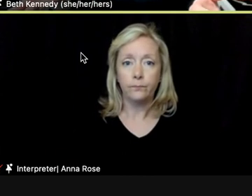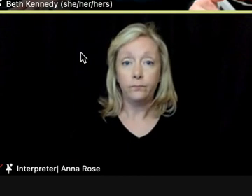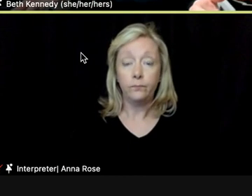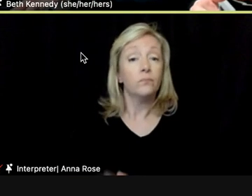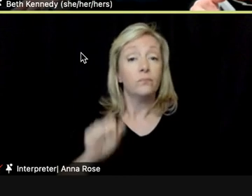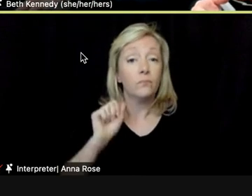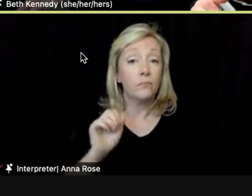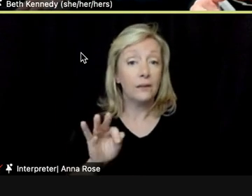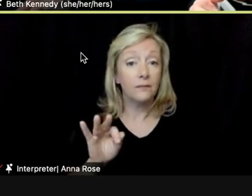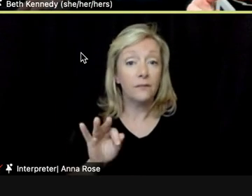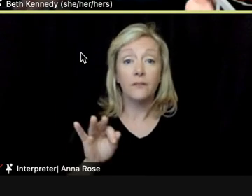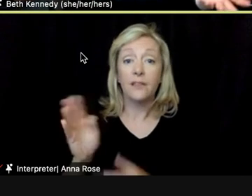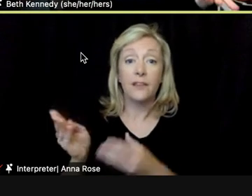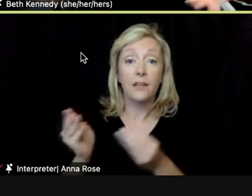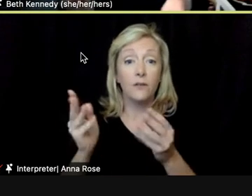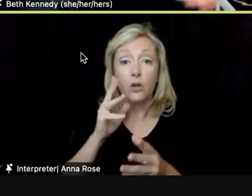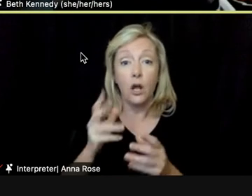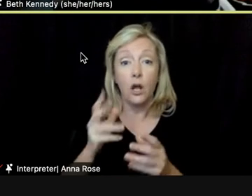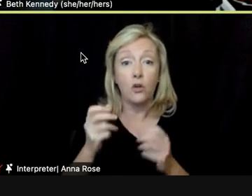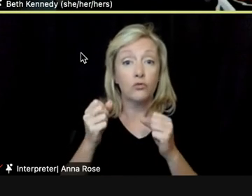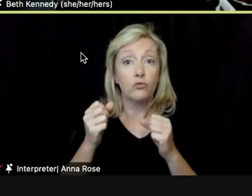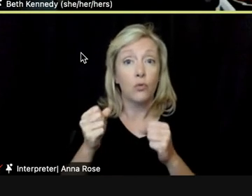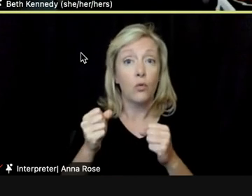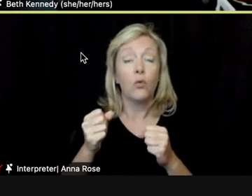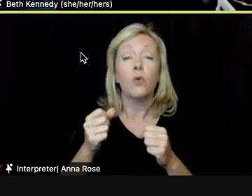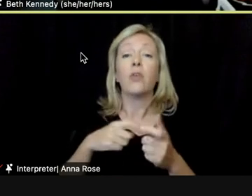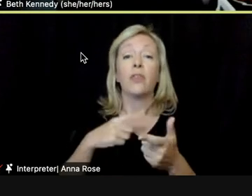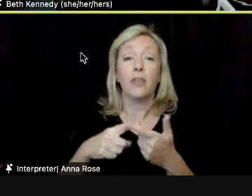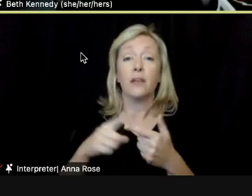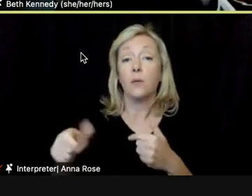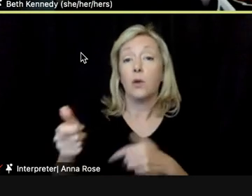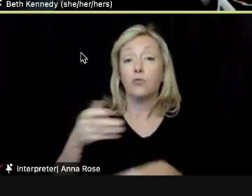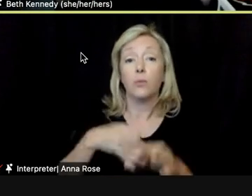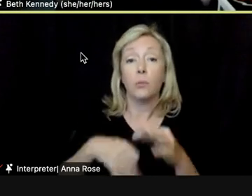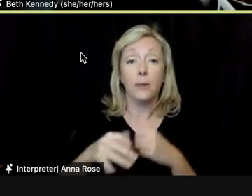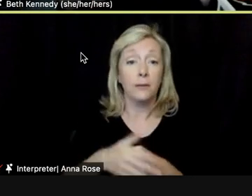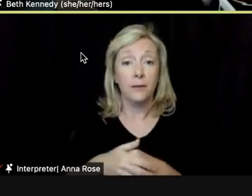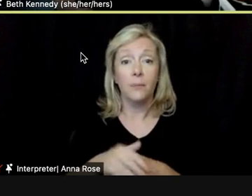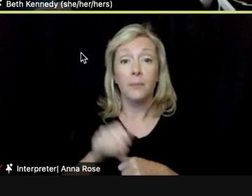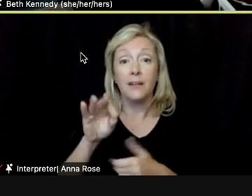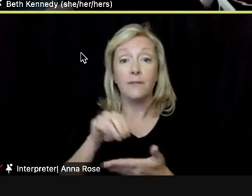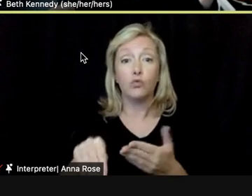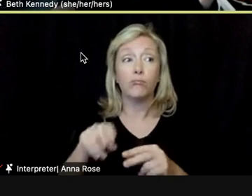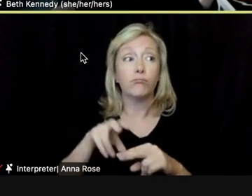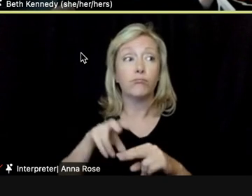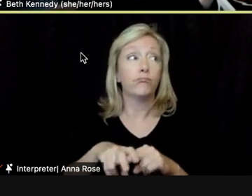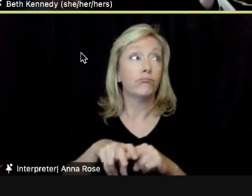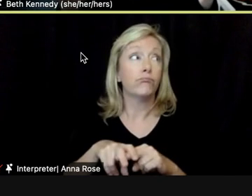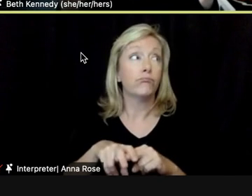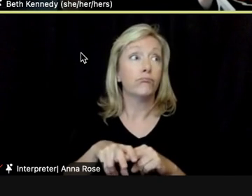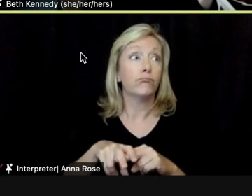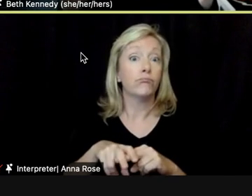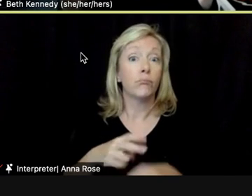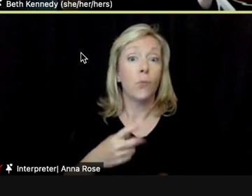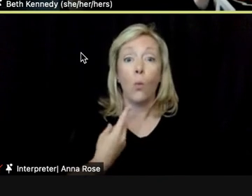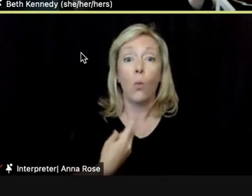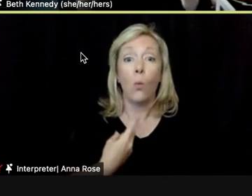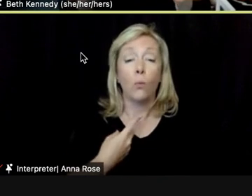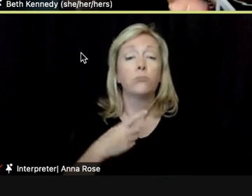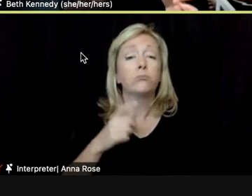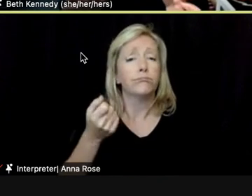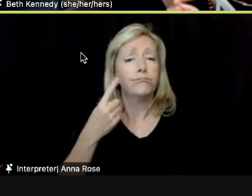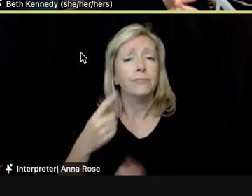it's okay. But if the student's just sitting there by themselves, unless they really just need a break, and sometimes we